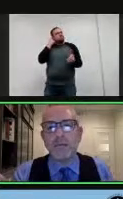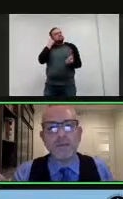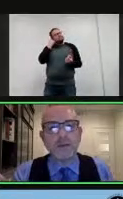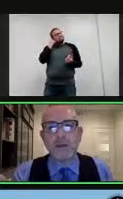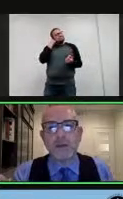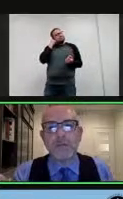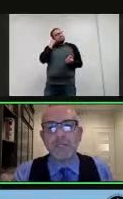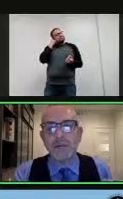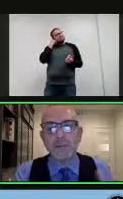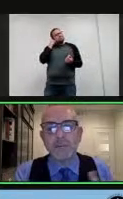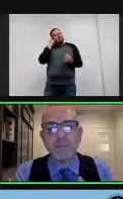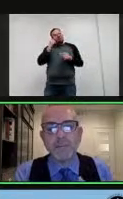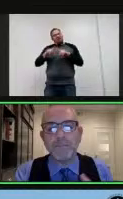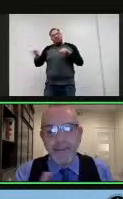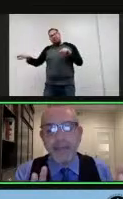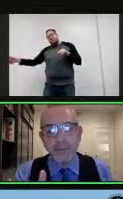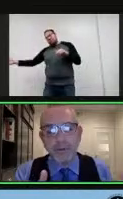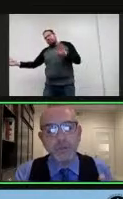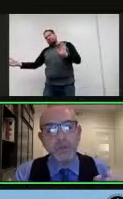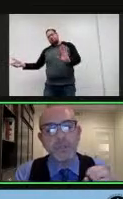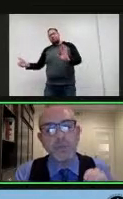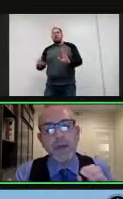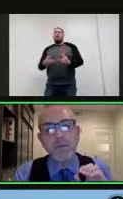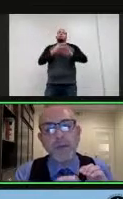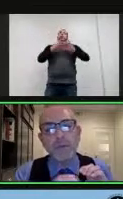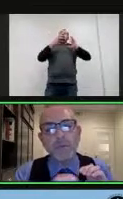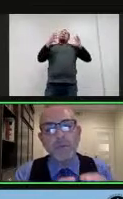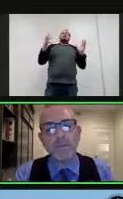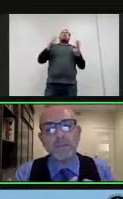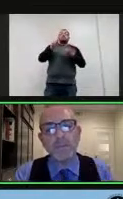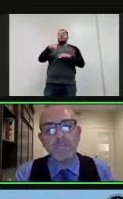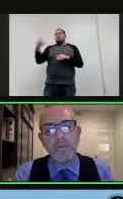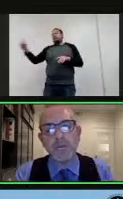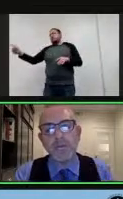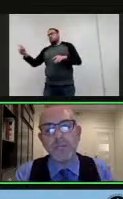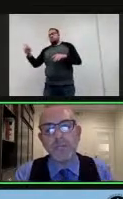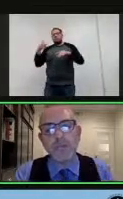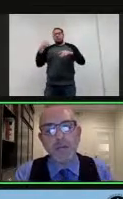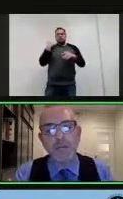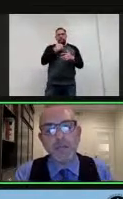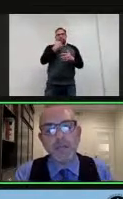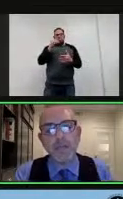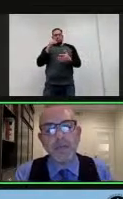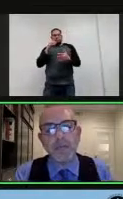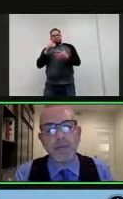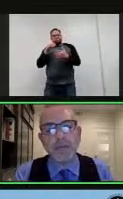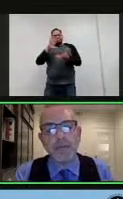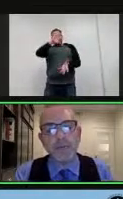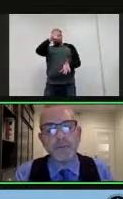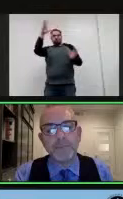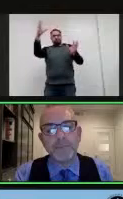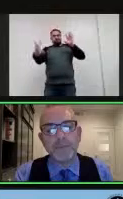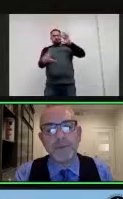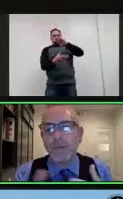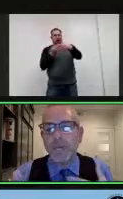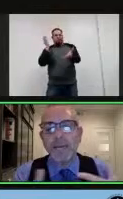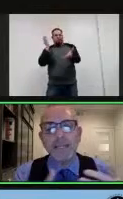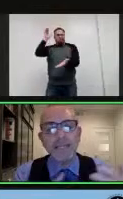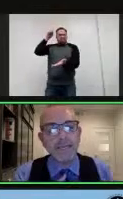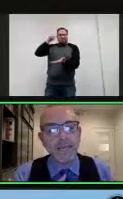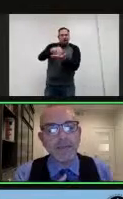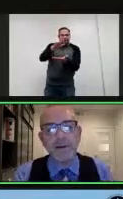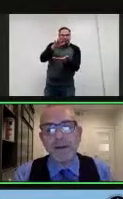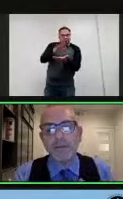And there are others, many others, which is why when we put together this document, and we were looking